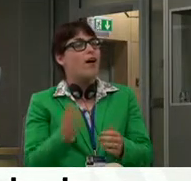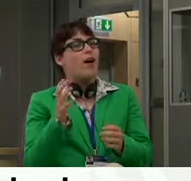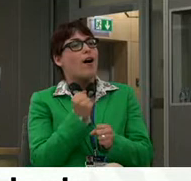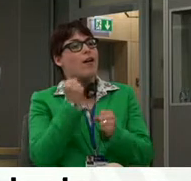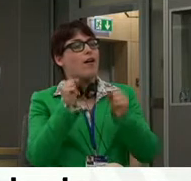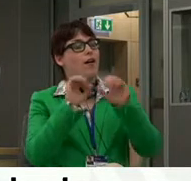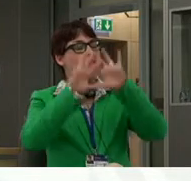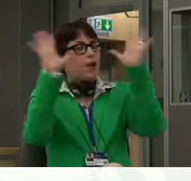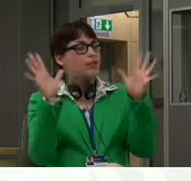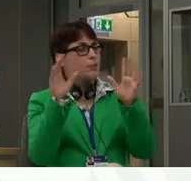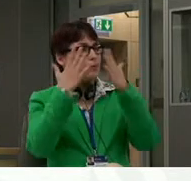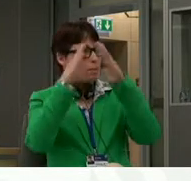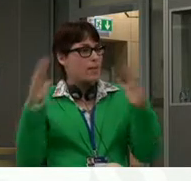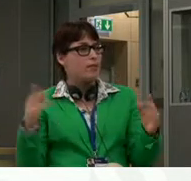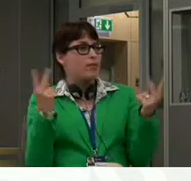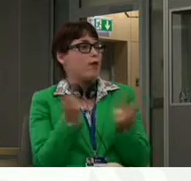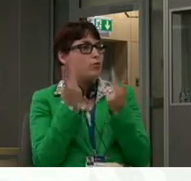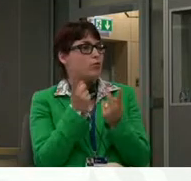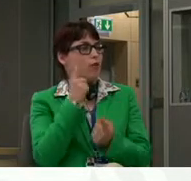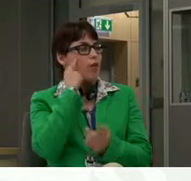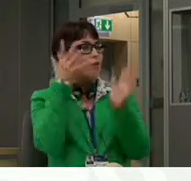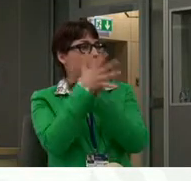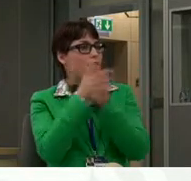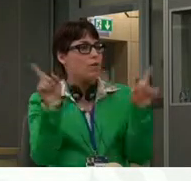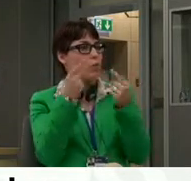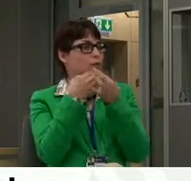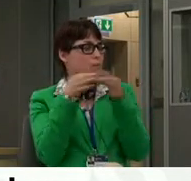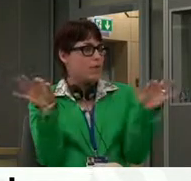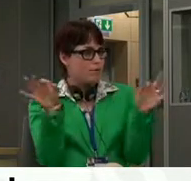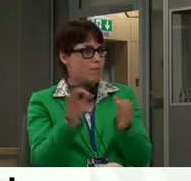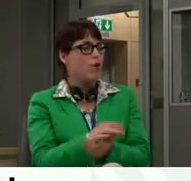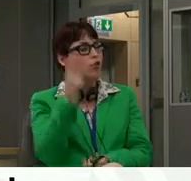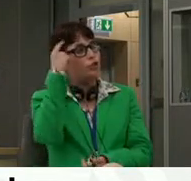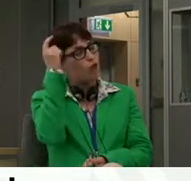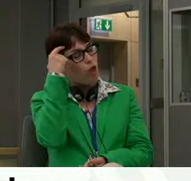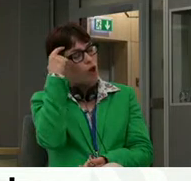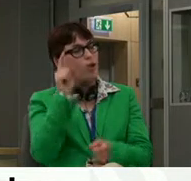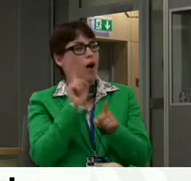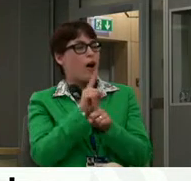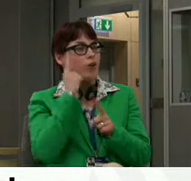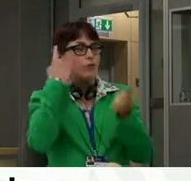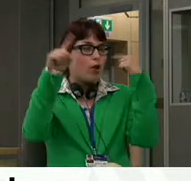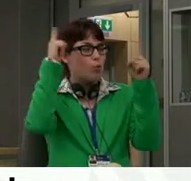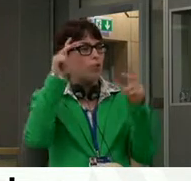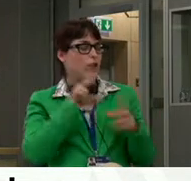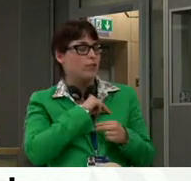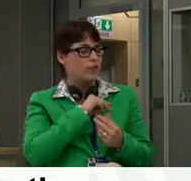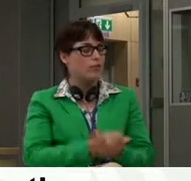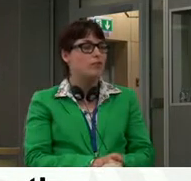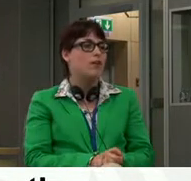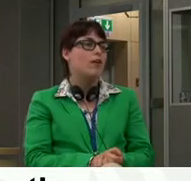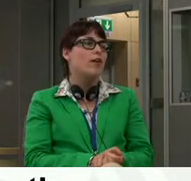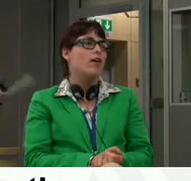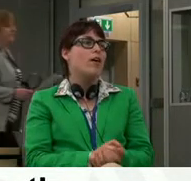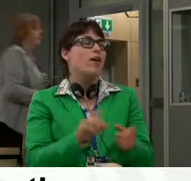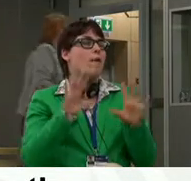That has been built in the shape of a glass mountain. We understand the freedom, the knowledge and the creative spirit